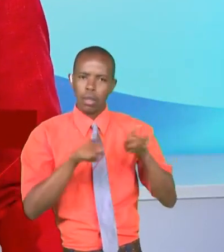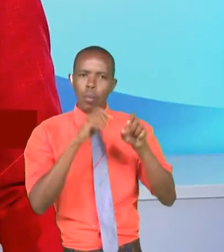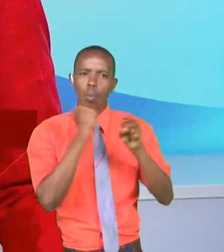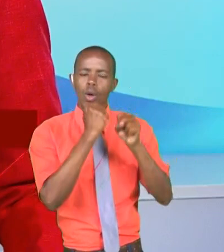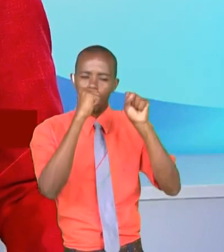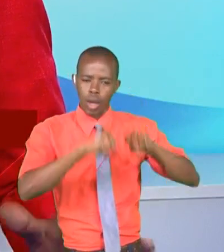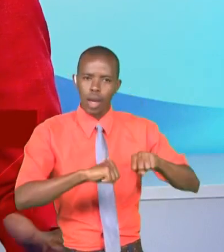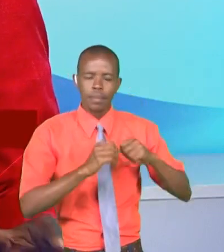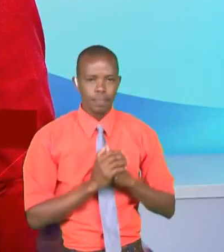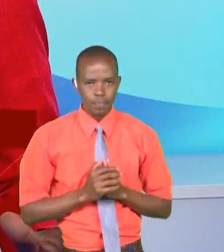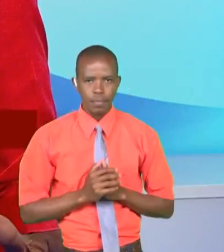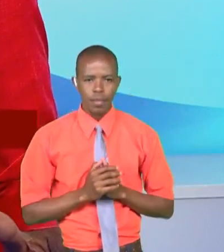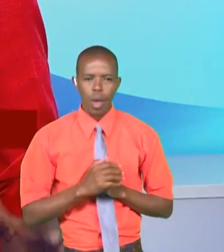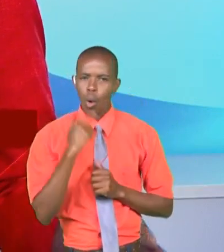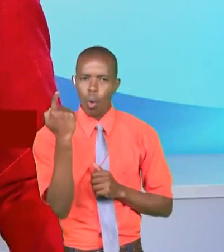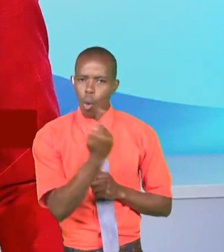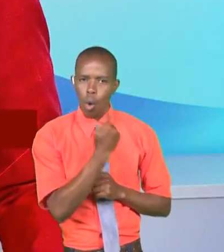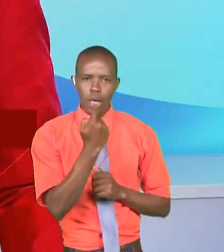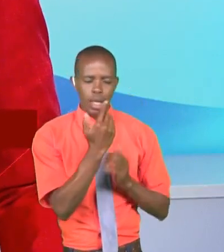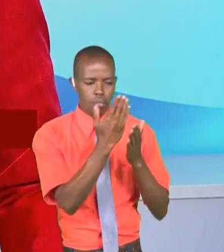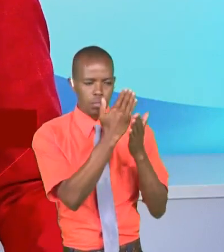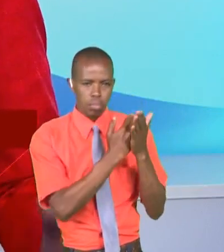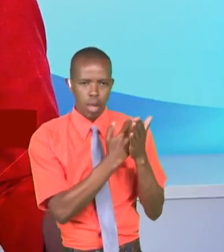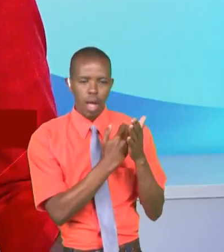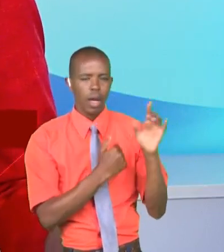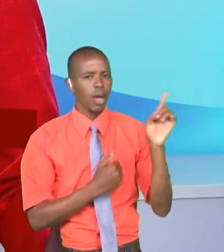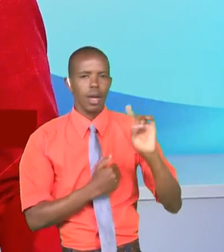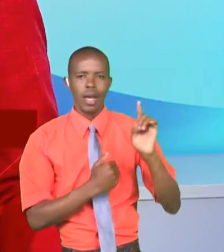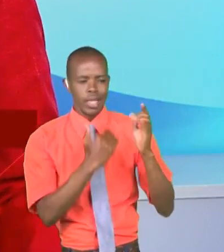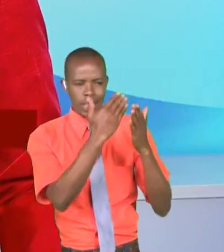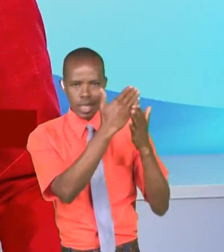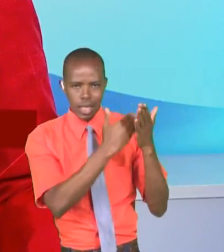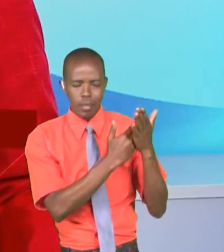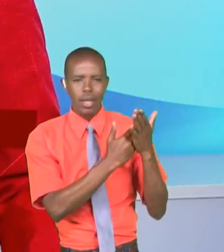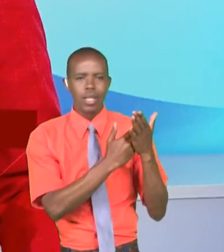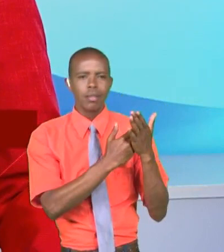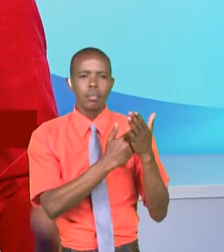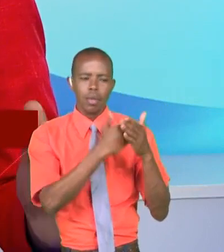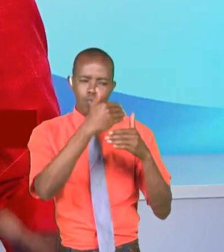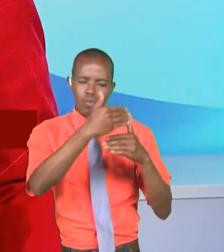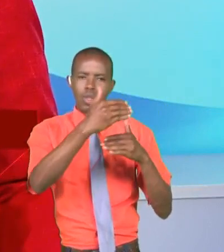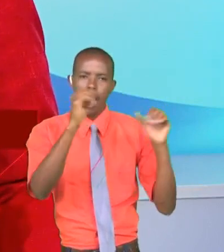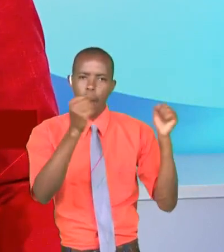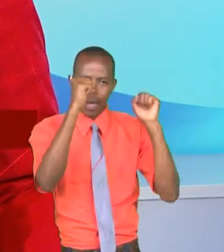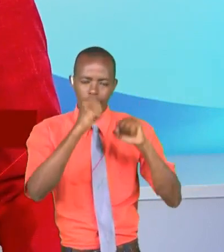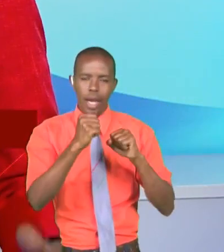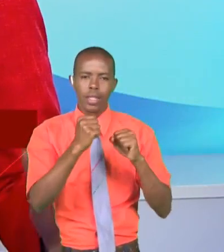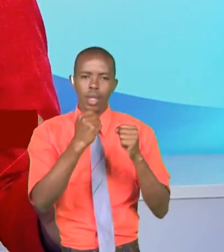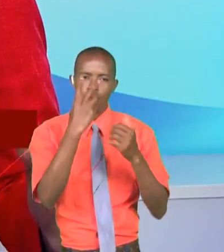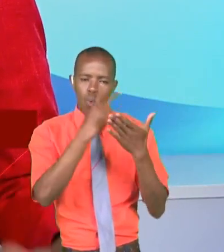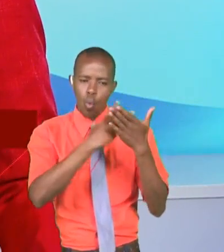And that is just not a statement in the air. It is a statement that points to things to come. And then 2 weeks ago, we